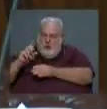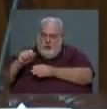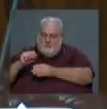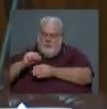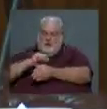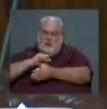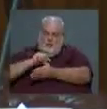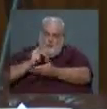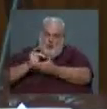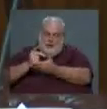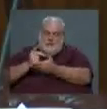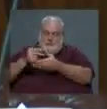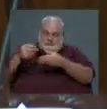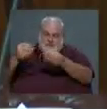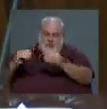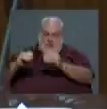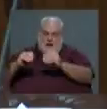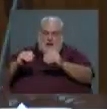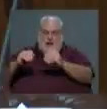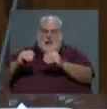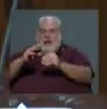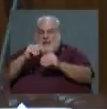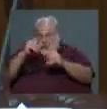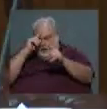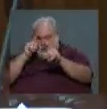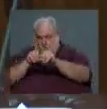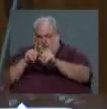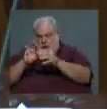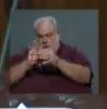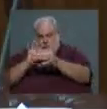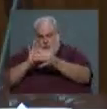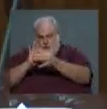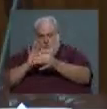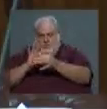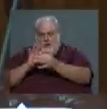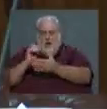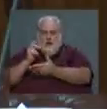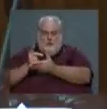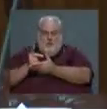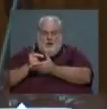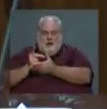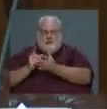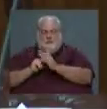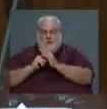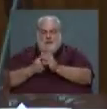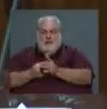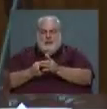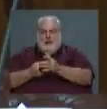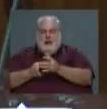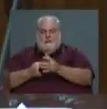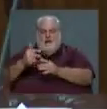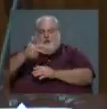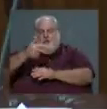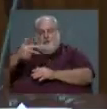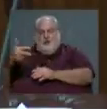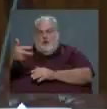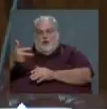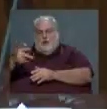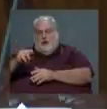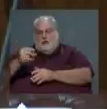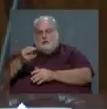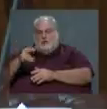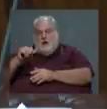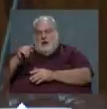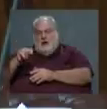authorize the sale of the bonds and the approval of the bond purchase agreement in connection therewith, to authorize the execution and delivery of a third supplemental trust